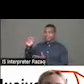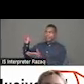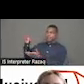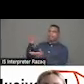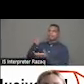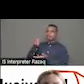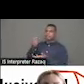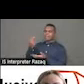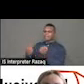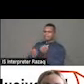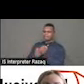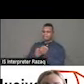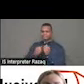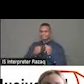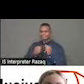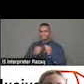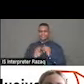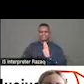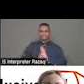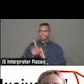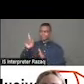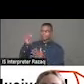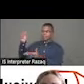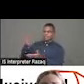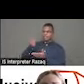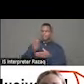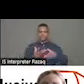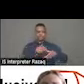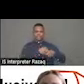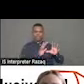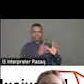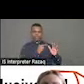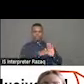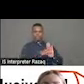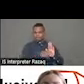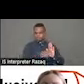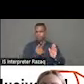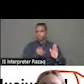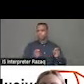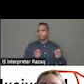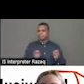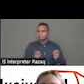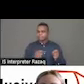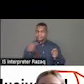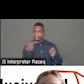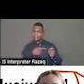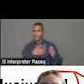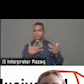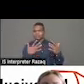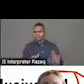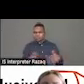to open another 2 centers for development of inclusive practices in another region in Bosnia and